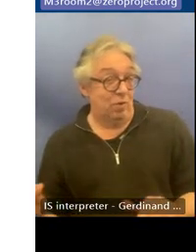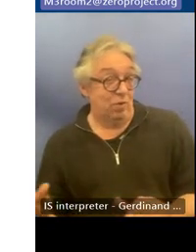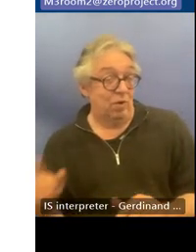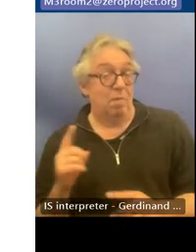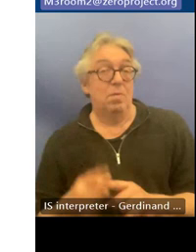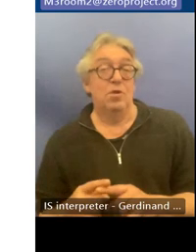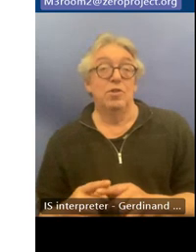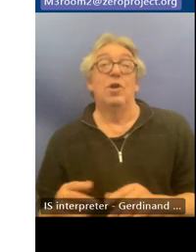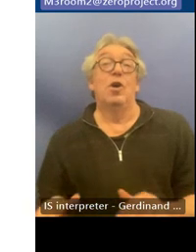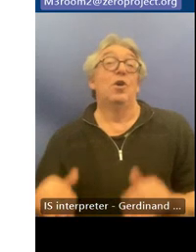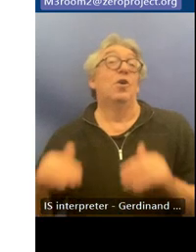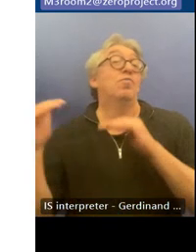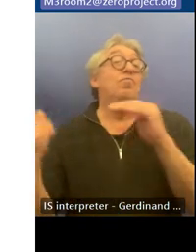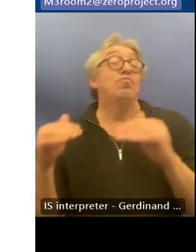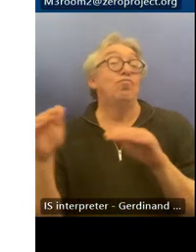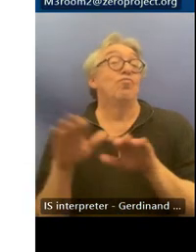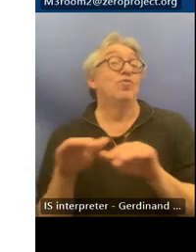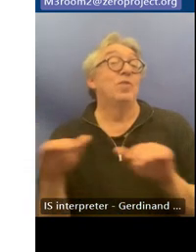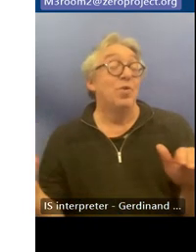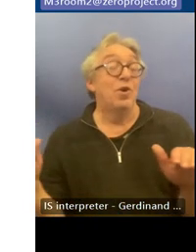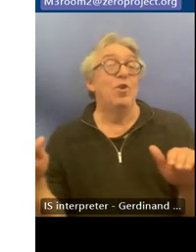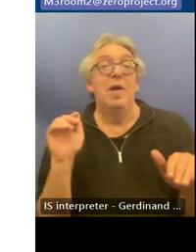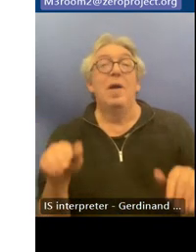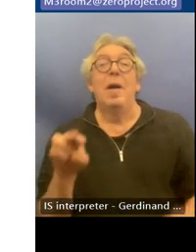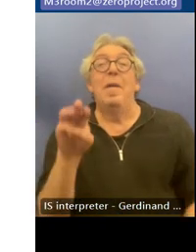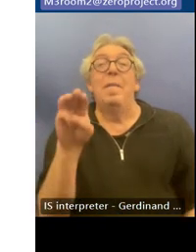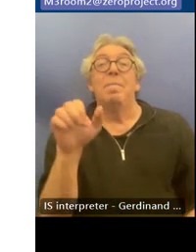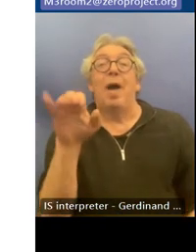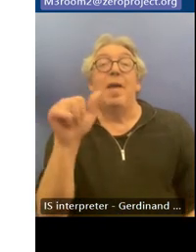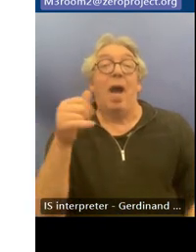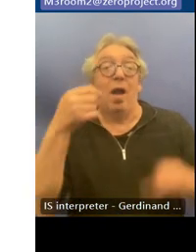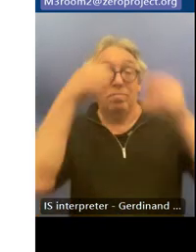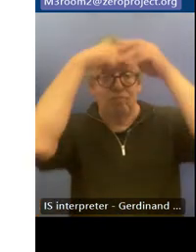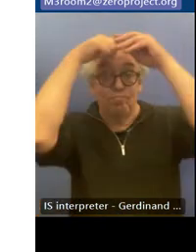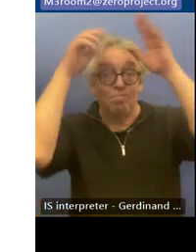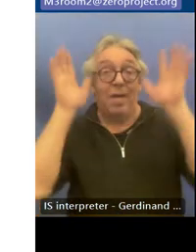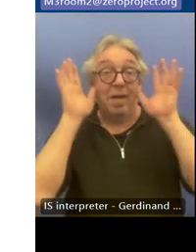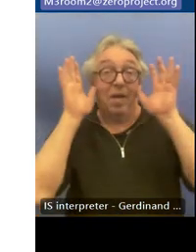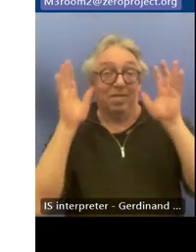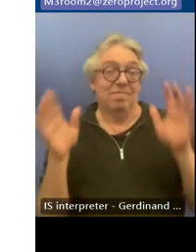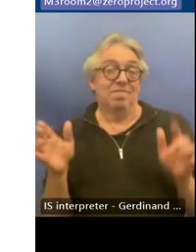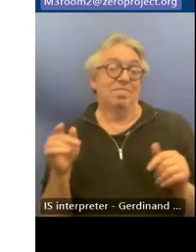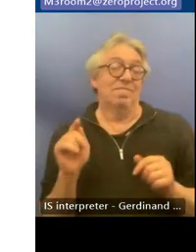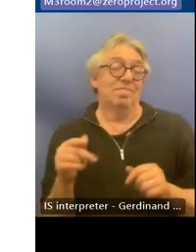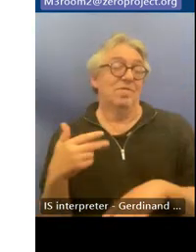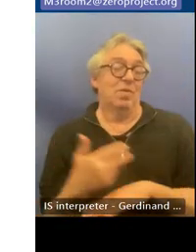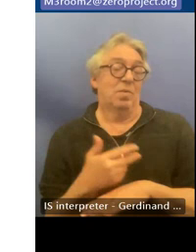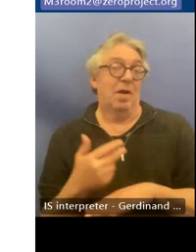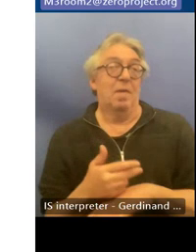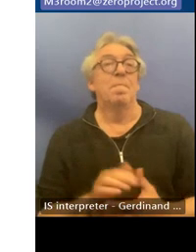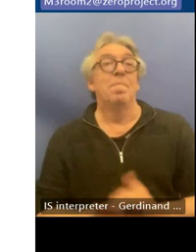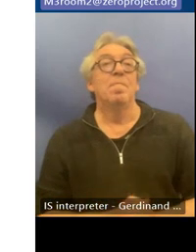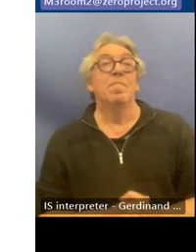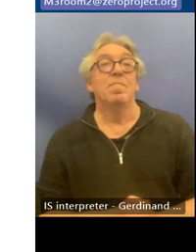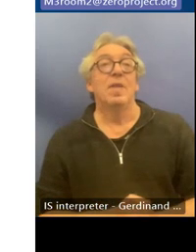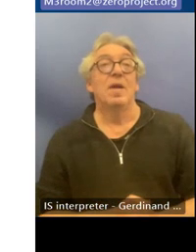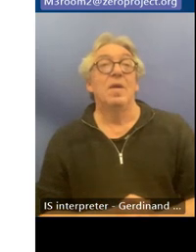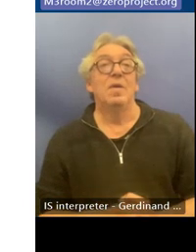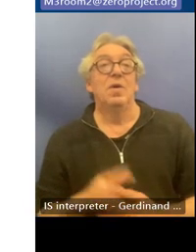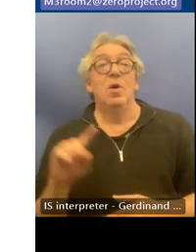communities of five districts in Guatemala. What are the innovation aspects? First, the goal is to embed the